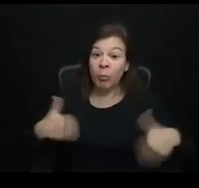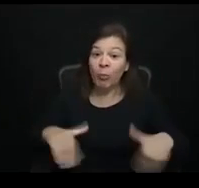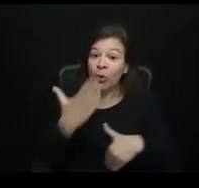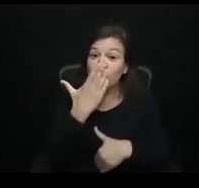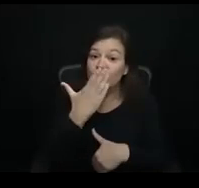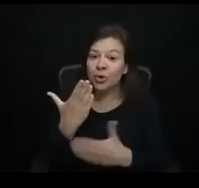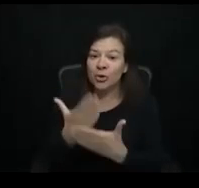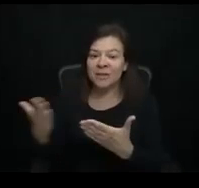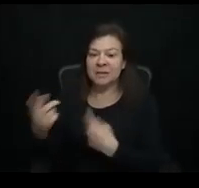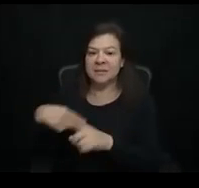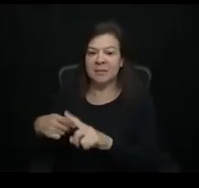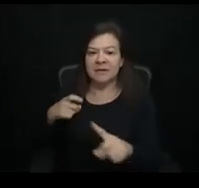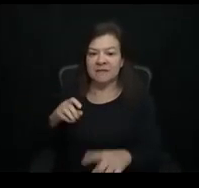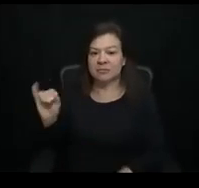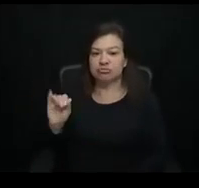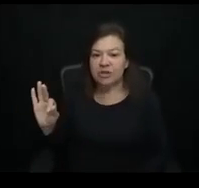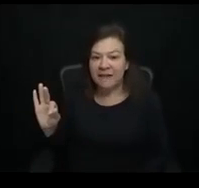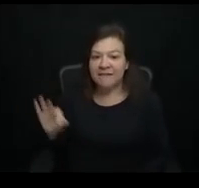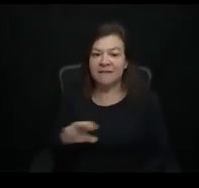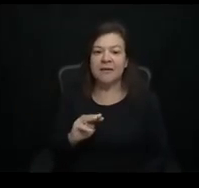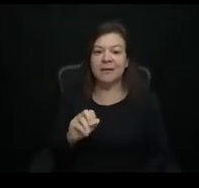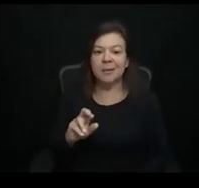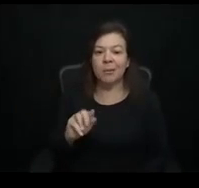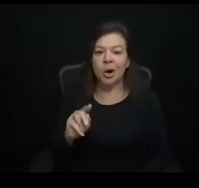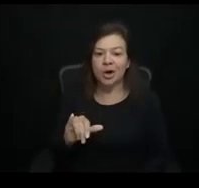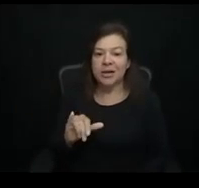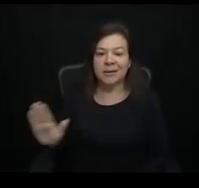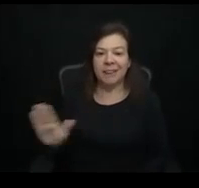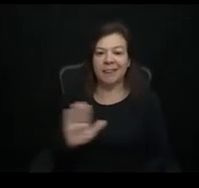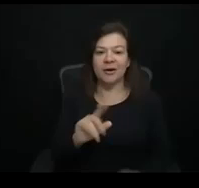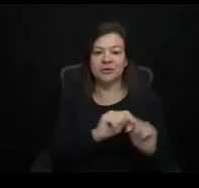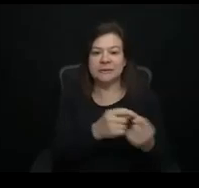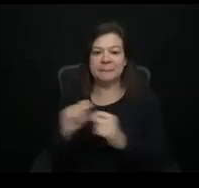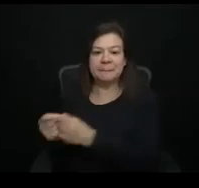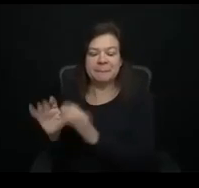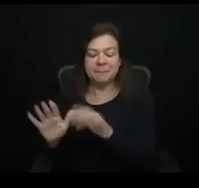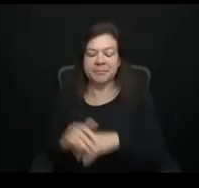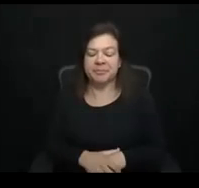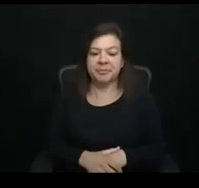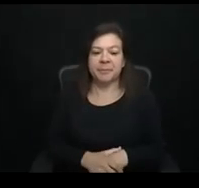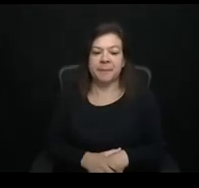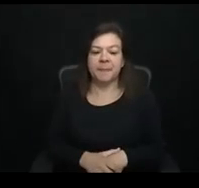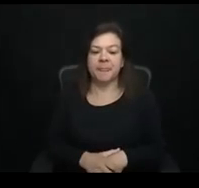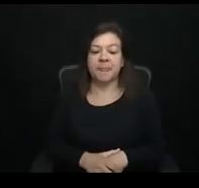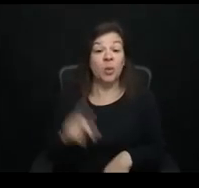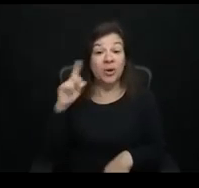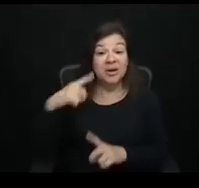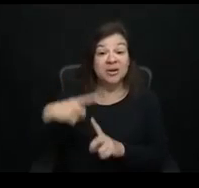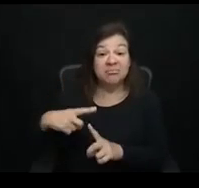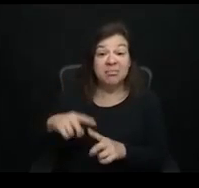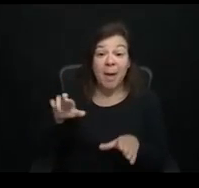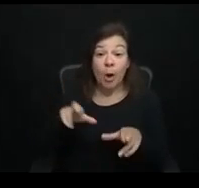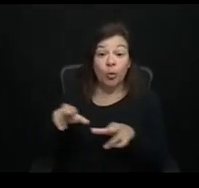from Jeff and Marty and their team. we're hearing, good things about road openings